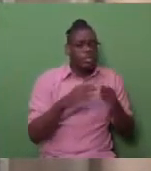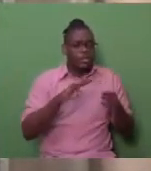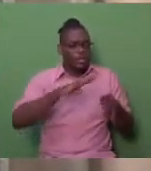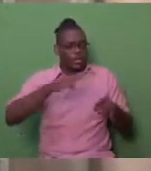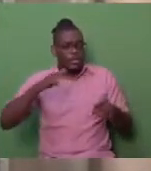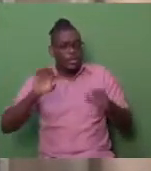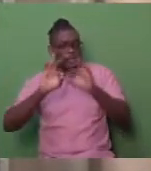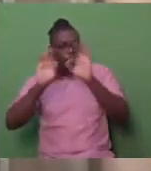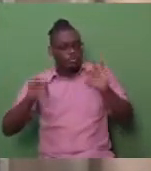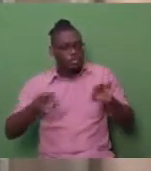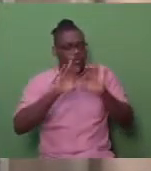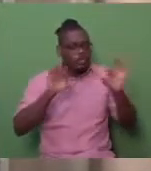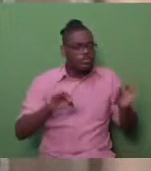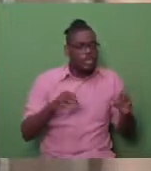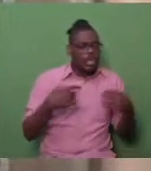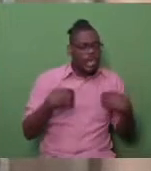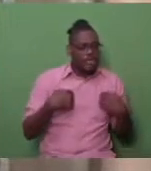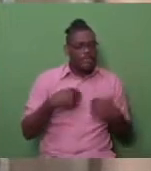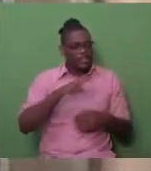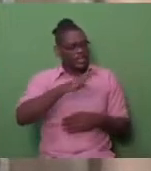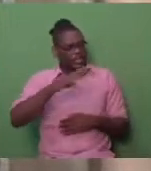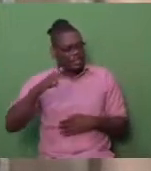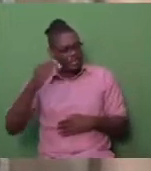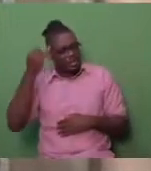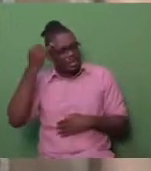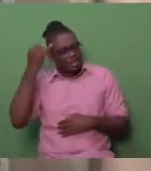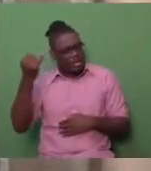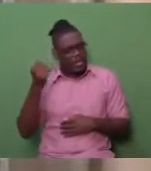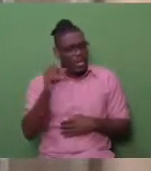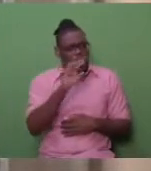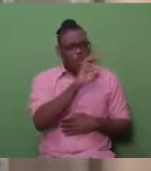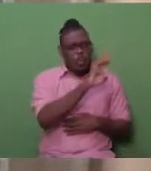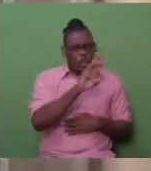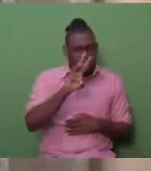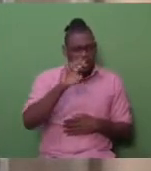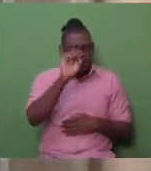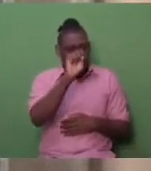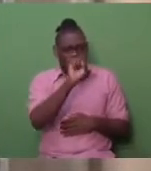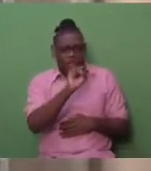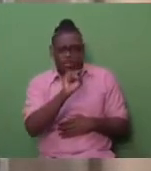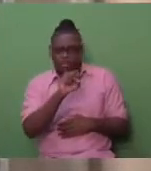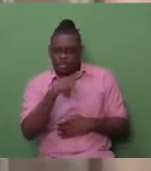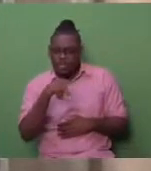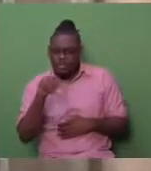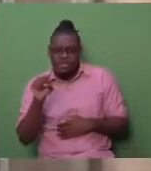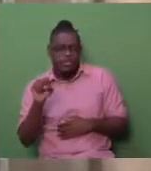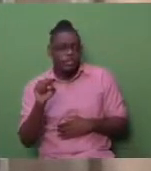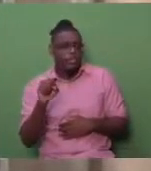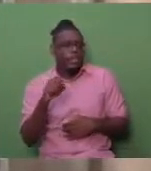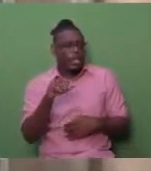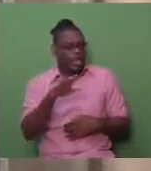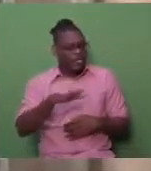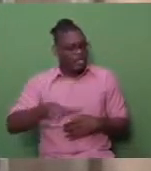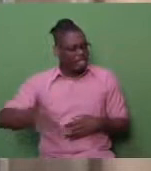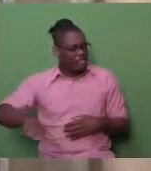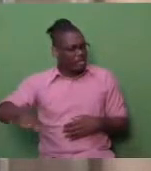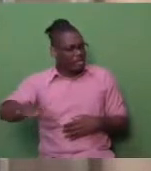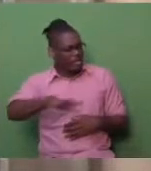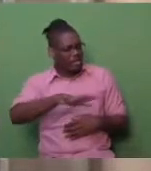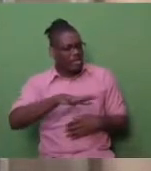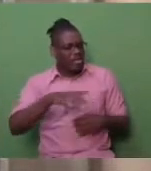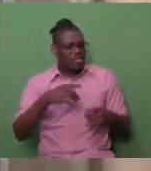Energy, West Port of Spain Trini Creative Arts Street and Area, East Port of Spain Steel